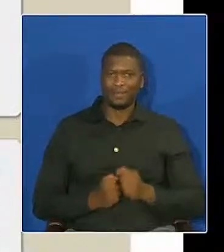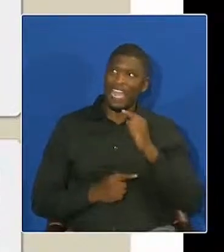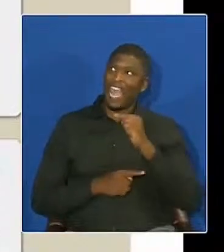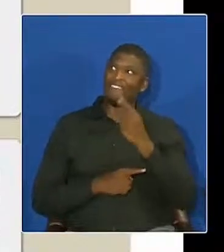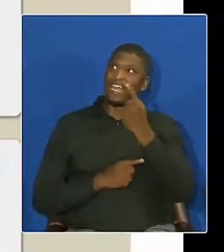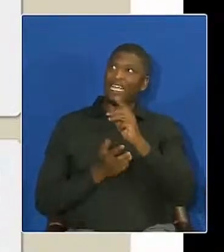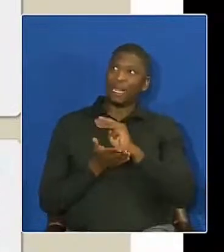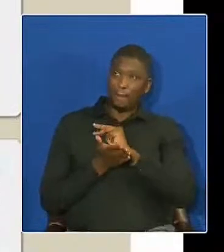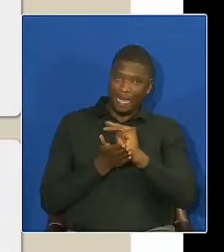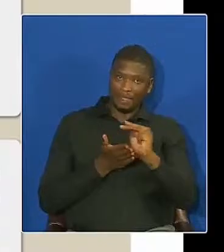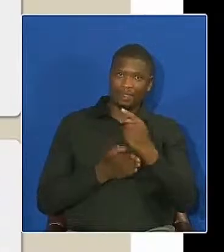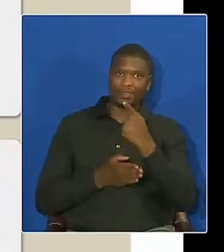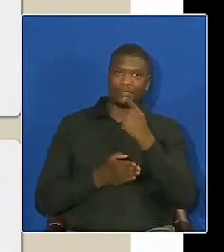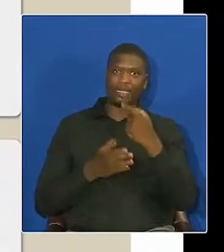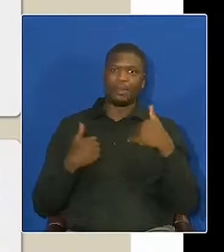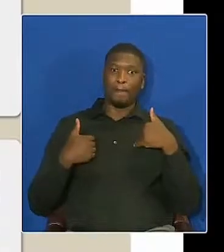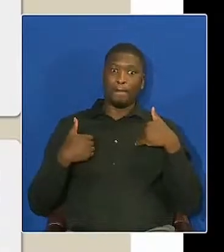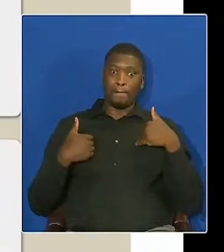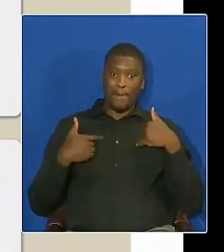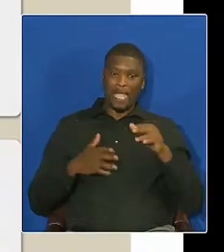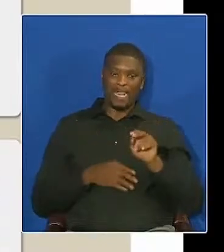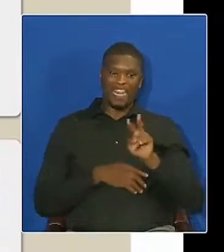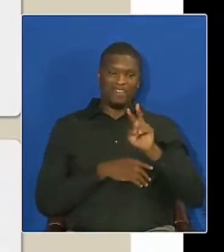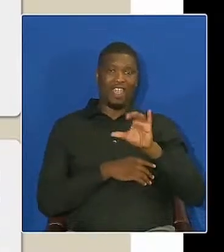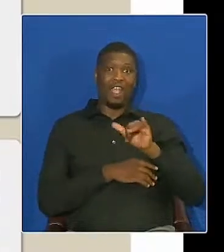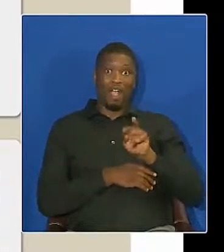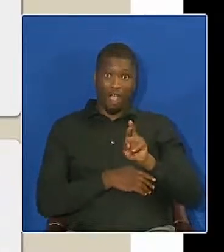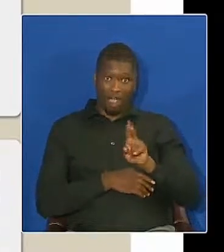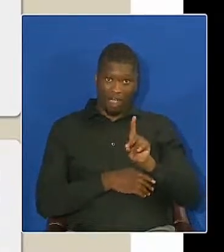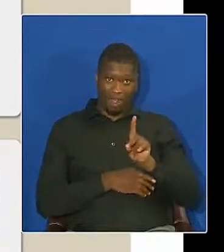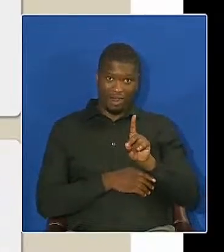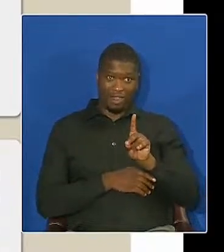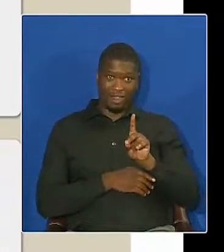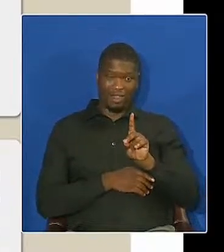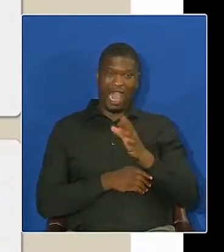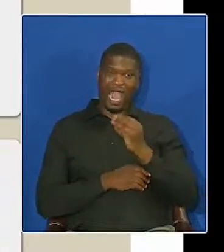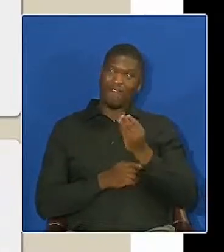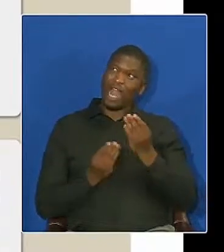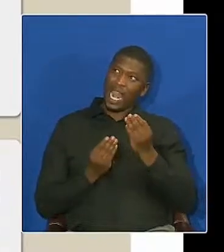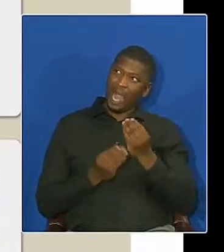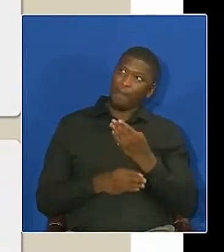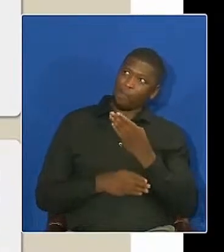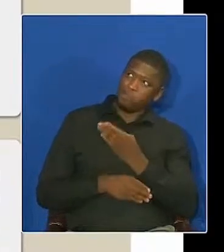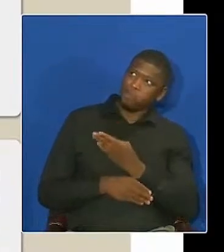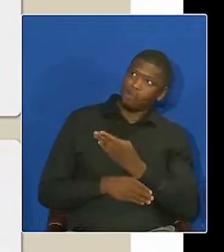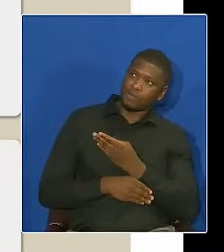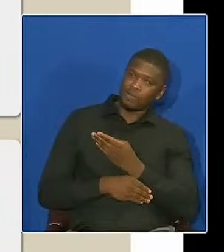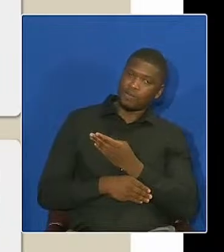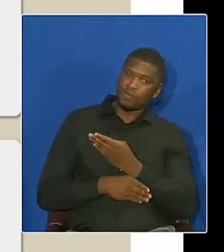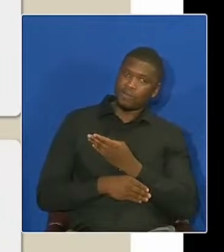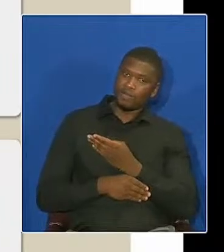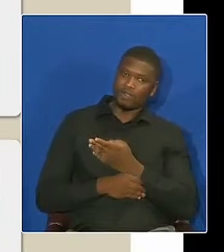says begin V card. Yes. There's a number at the bottom of the message of the